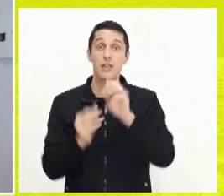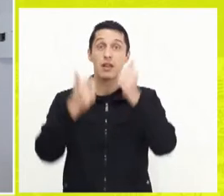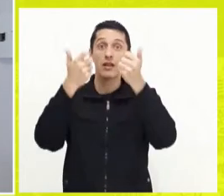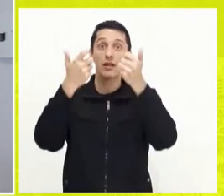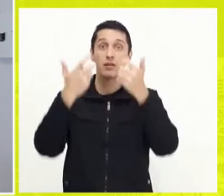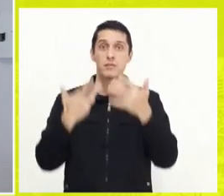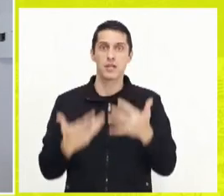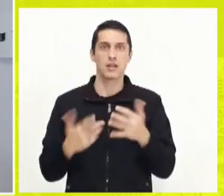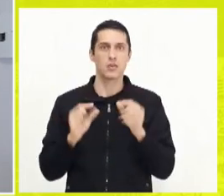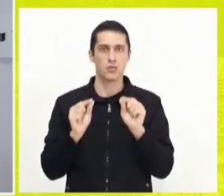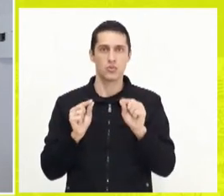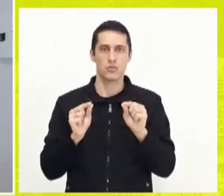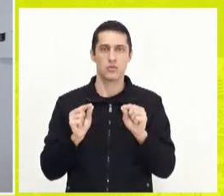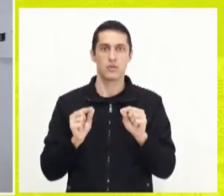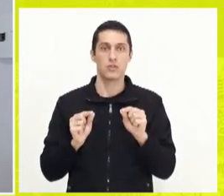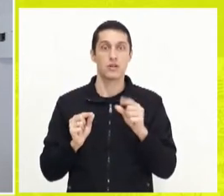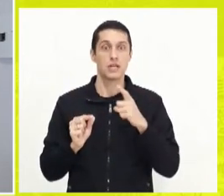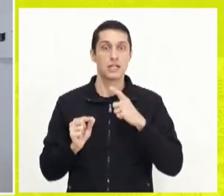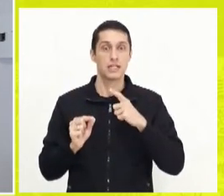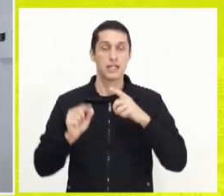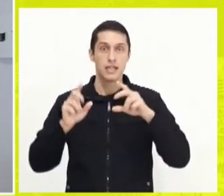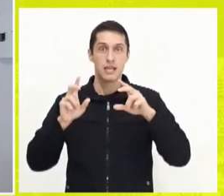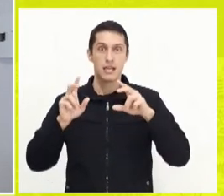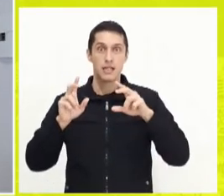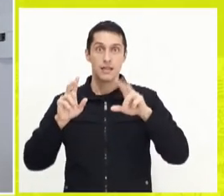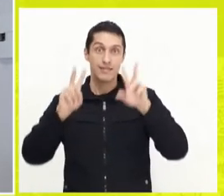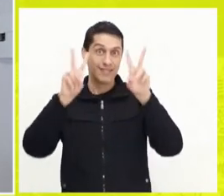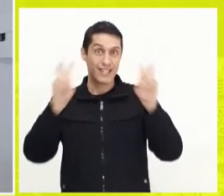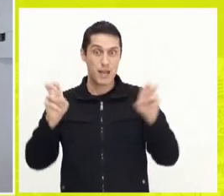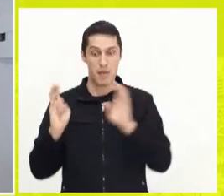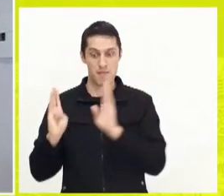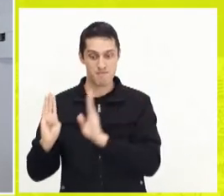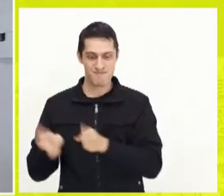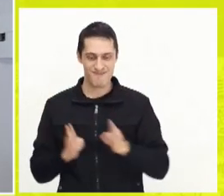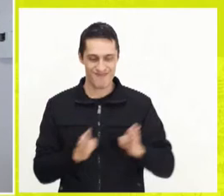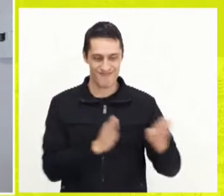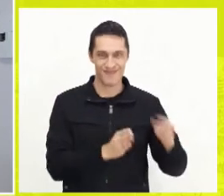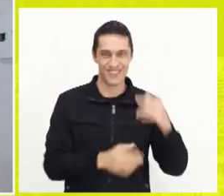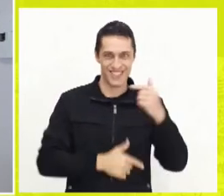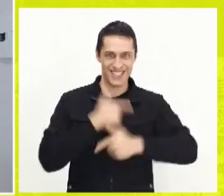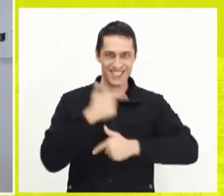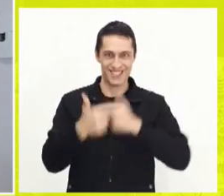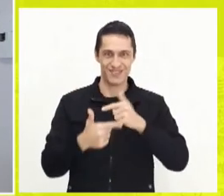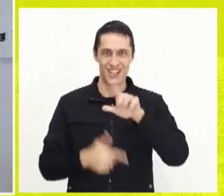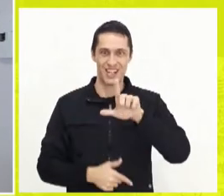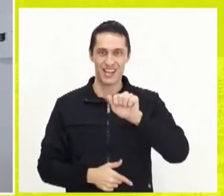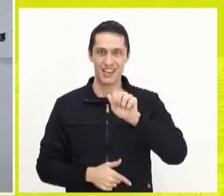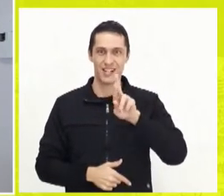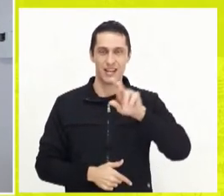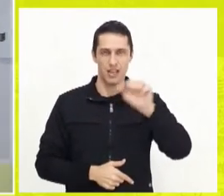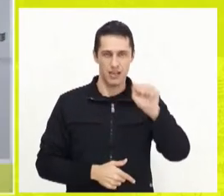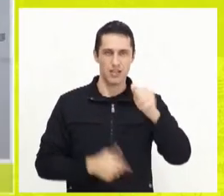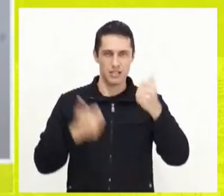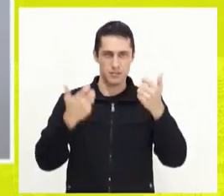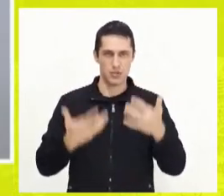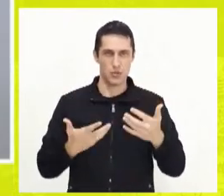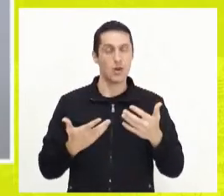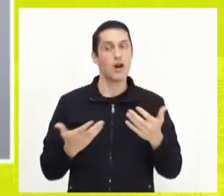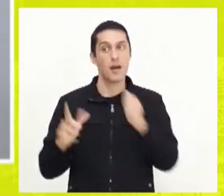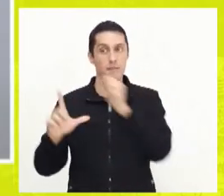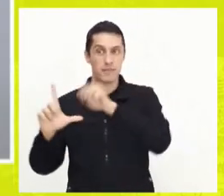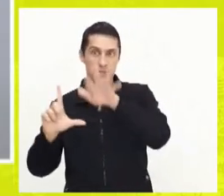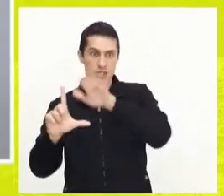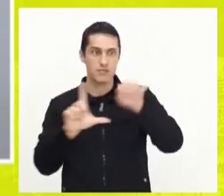to explain the workflow like lauda talked about i'm gonna talk about this regarding the